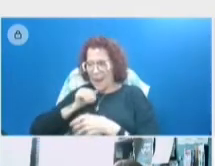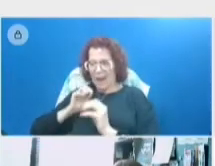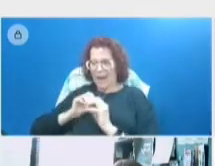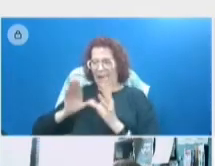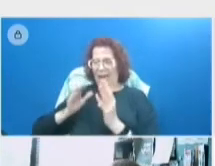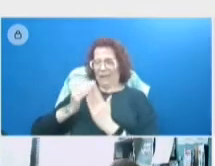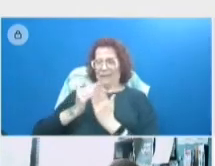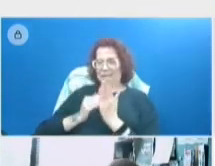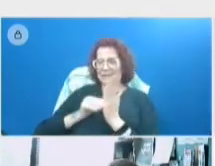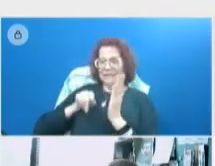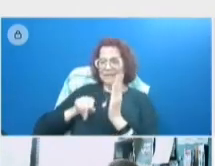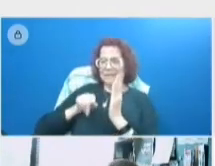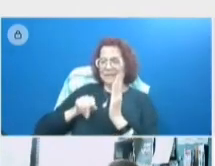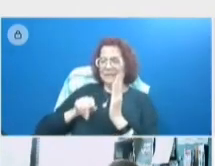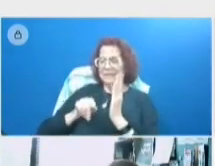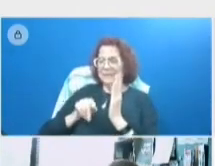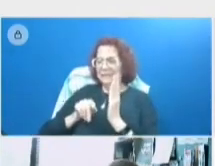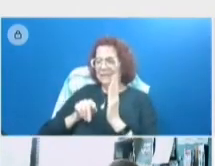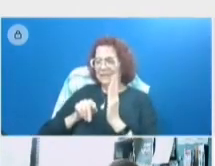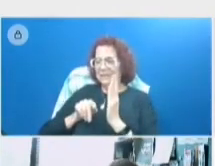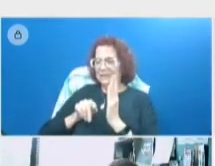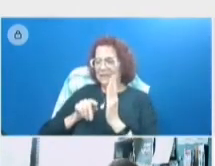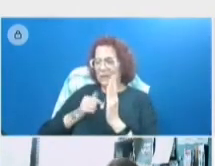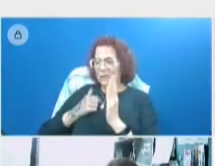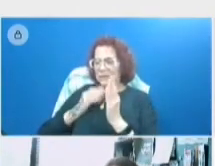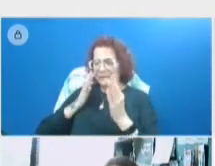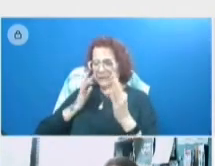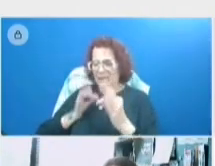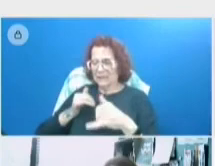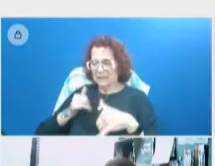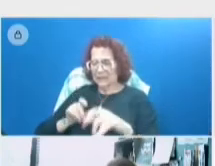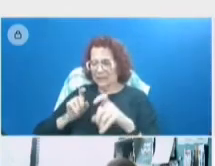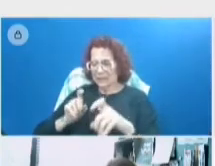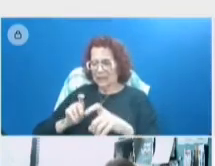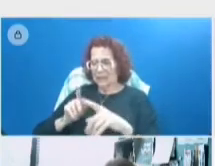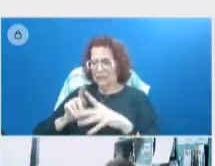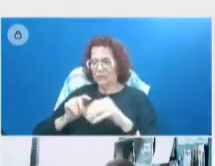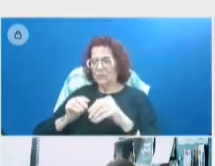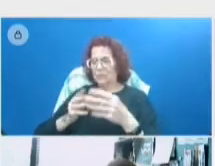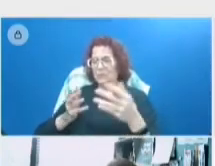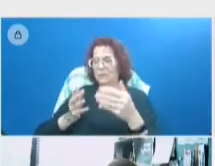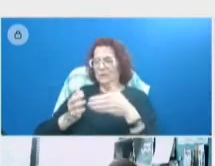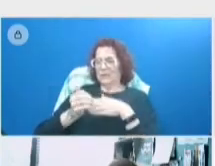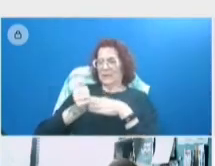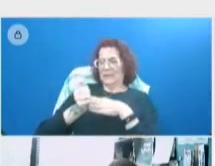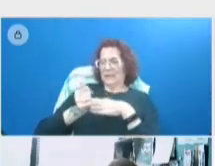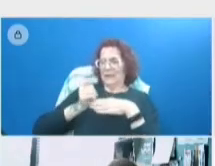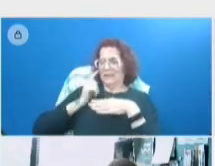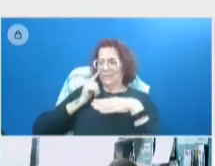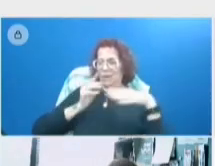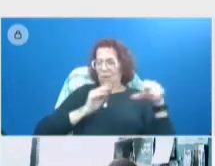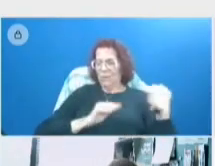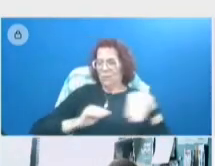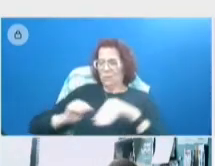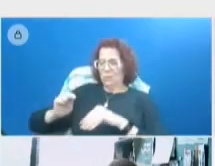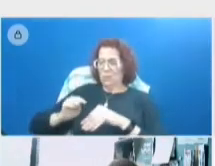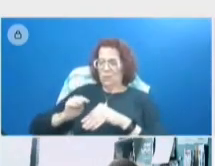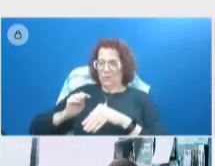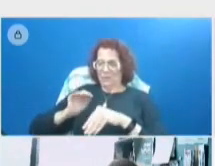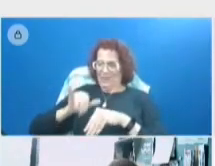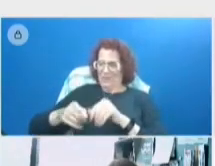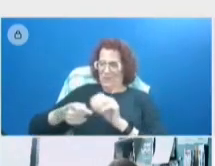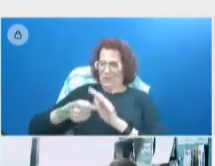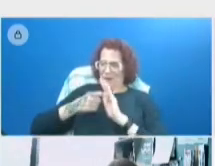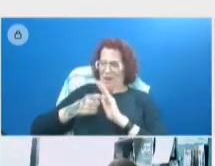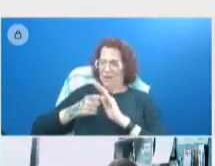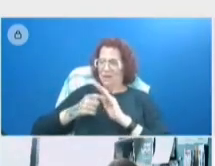this at least provides clarity, what flexibility, if at all, you have. It doesn't make it a mandate, because